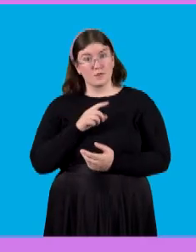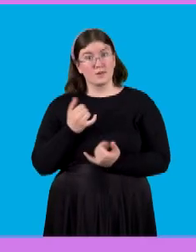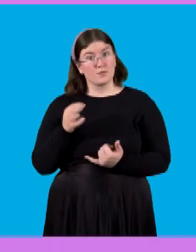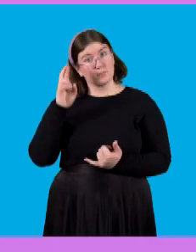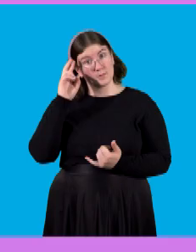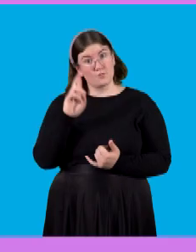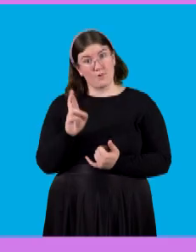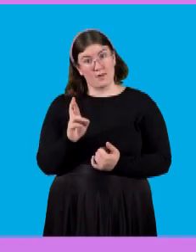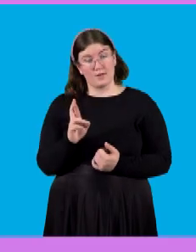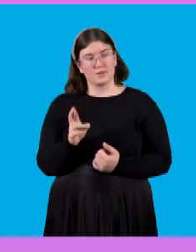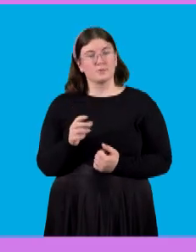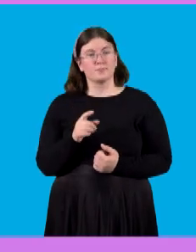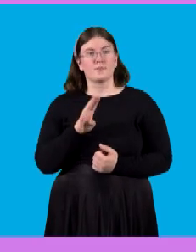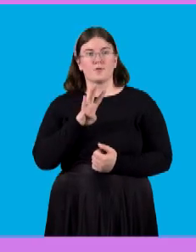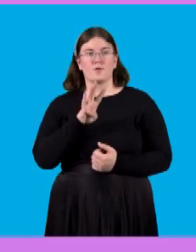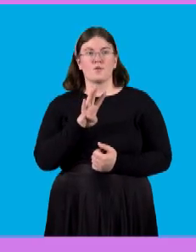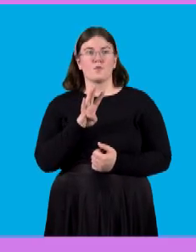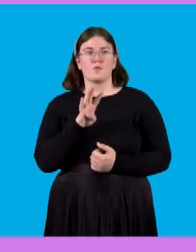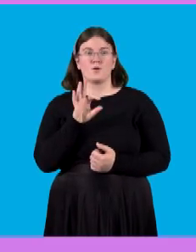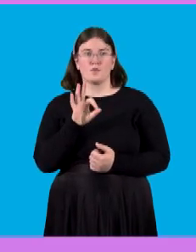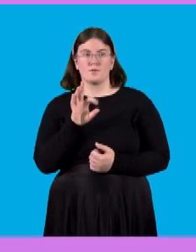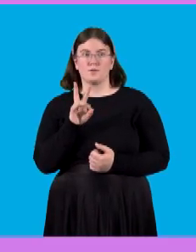it's in South African rand, an amount of